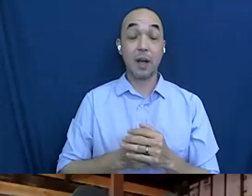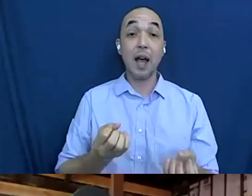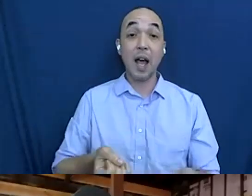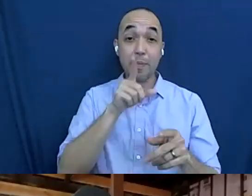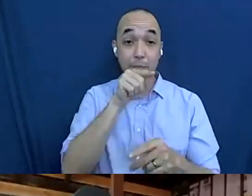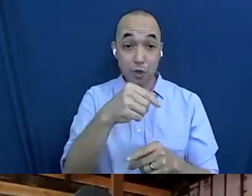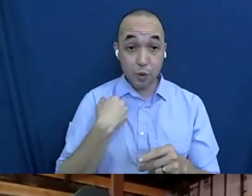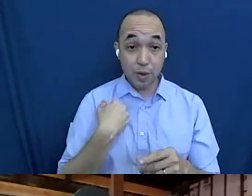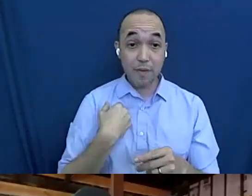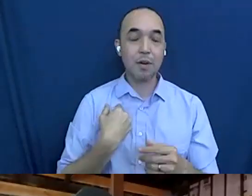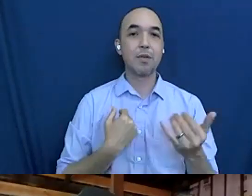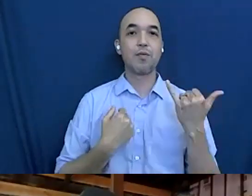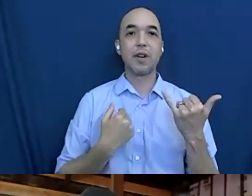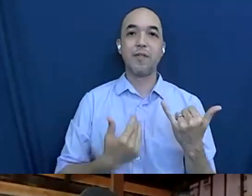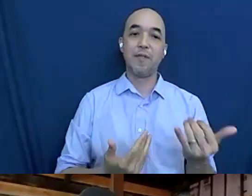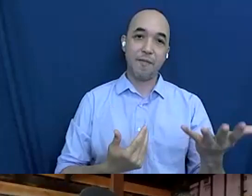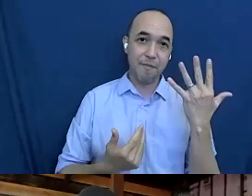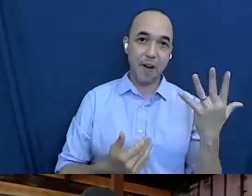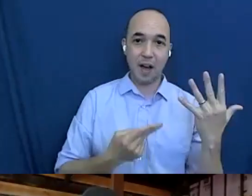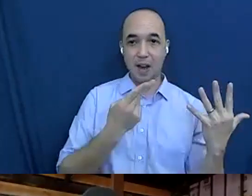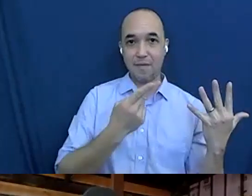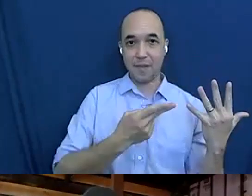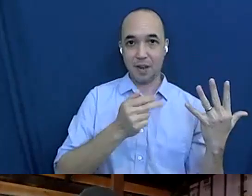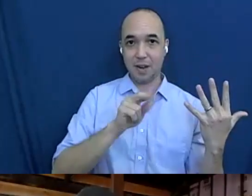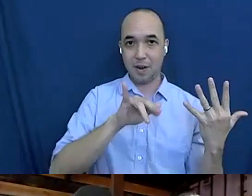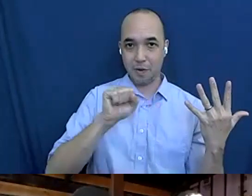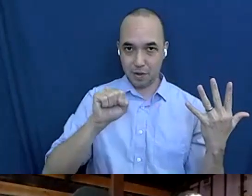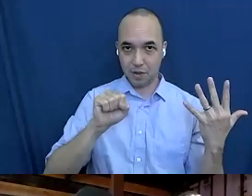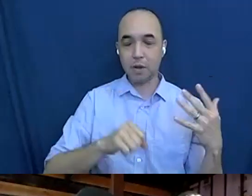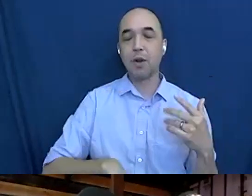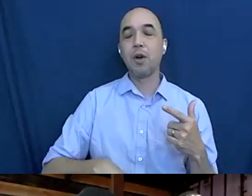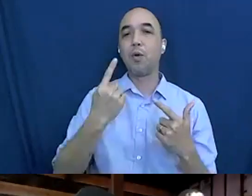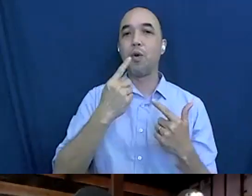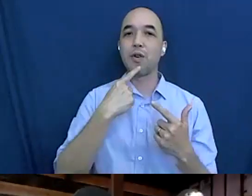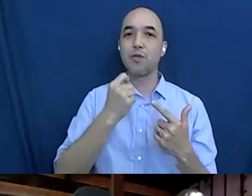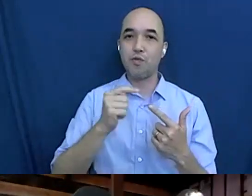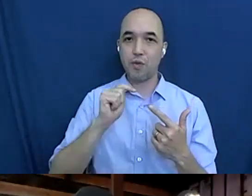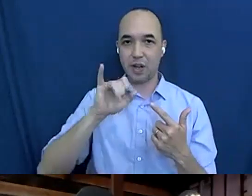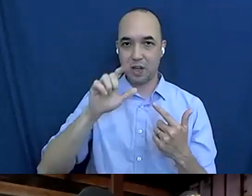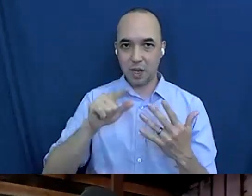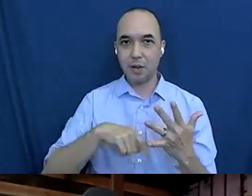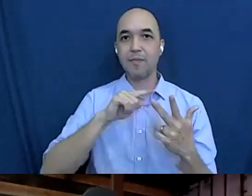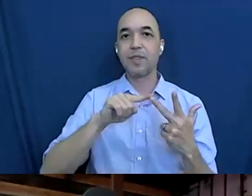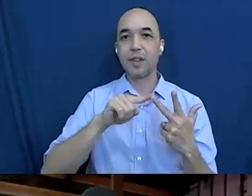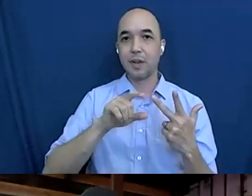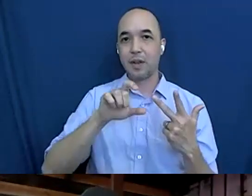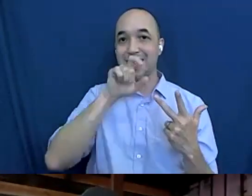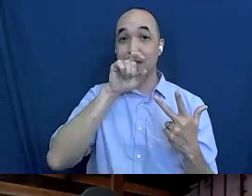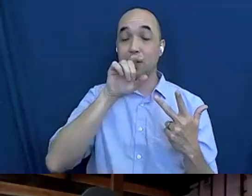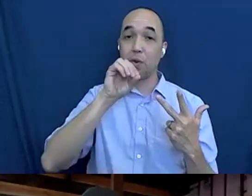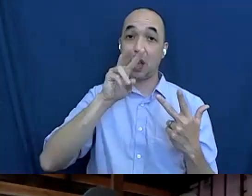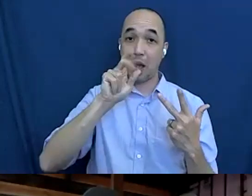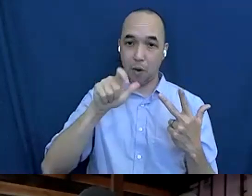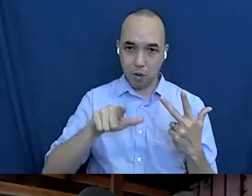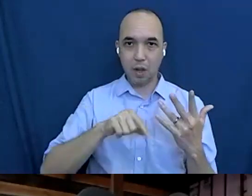now, I have 5 Harris Hawks and 1 red tail, a Eurasian eagle owl, and 2 kestrels.